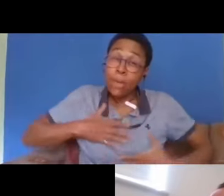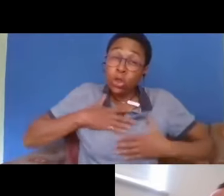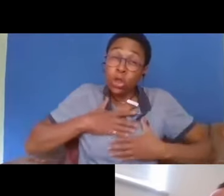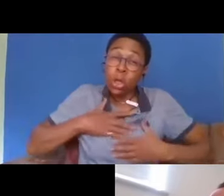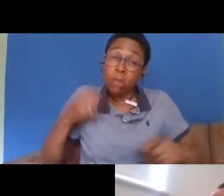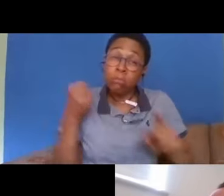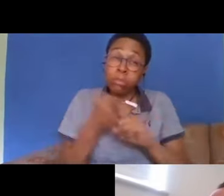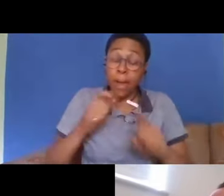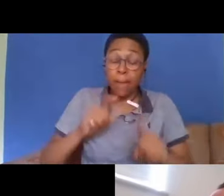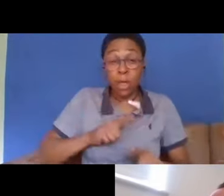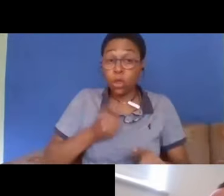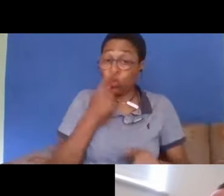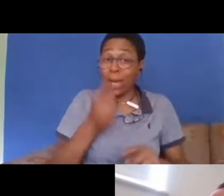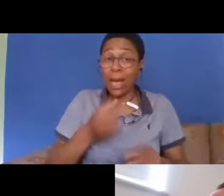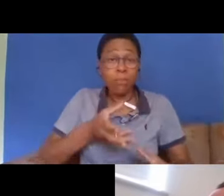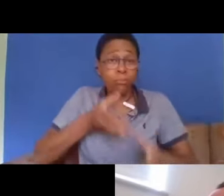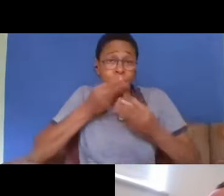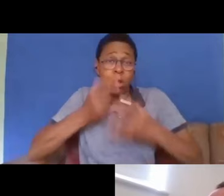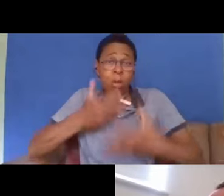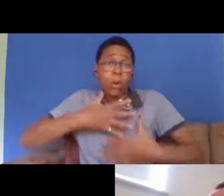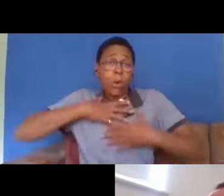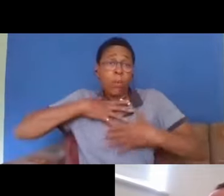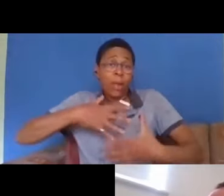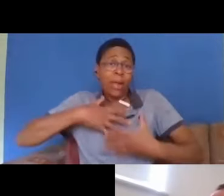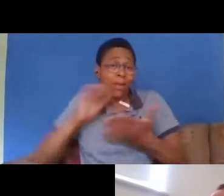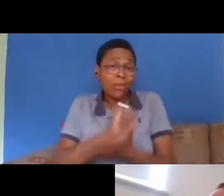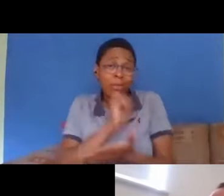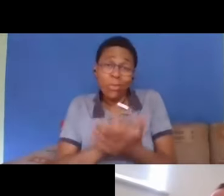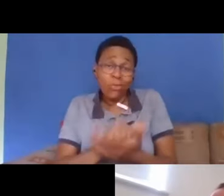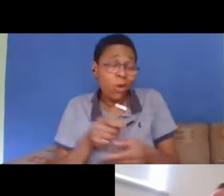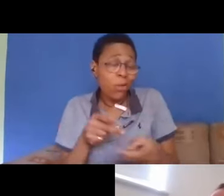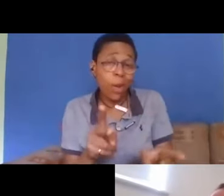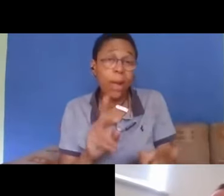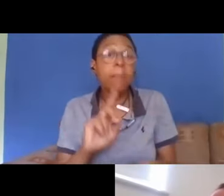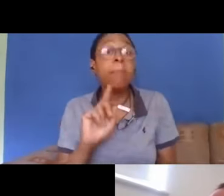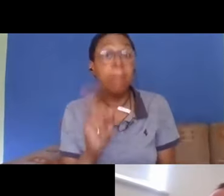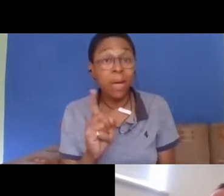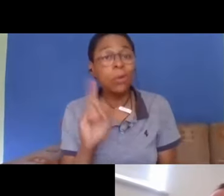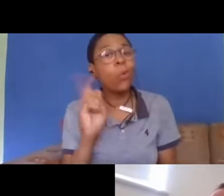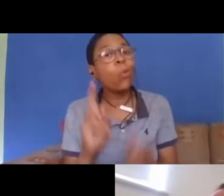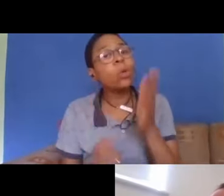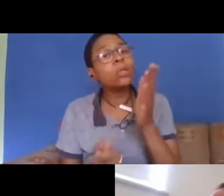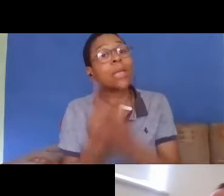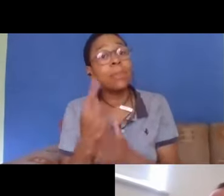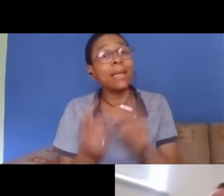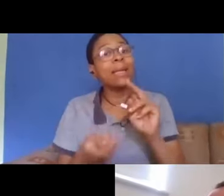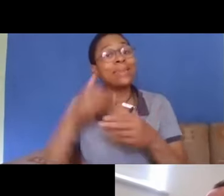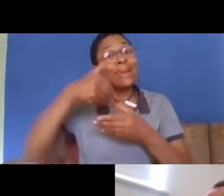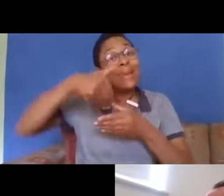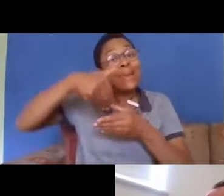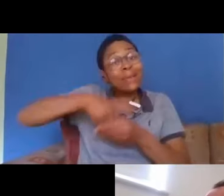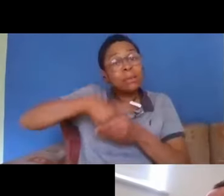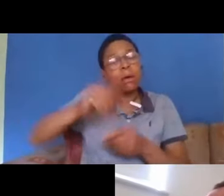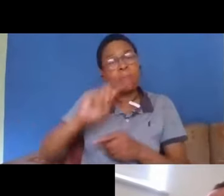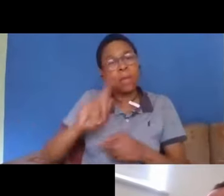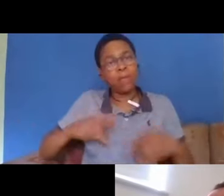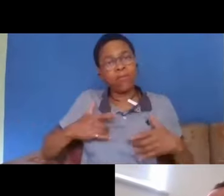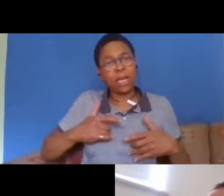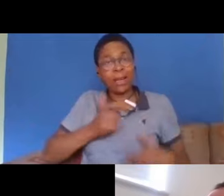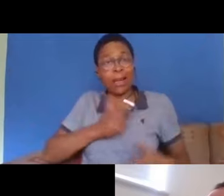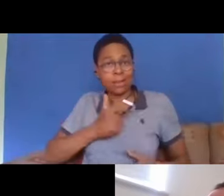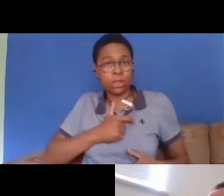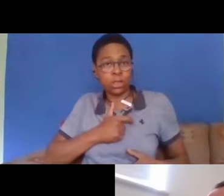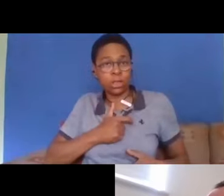in. But if it creates anxiety, and say, for example, you are an asthmatic, that anxiety